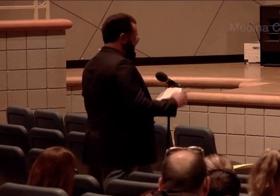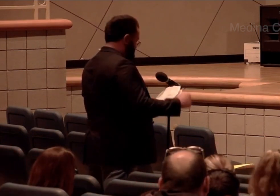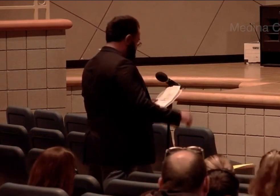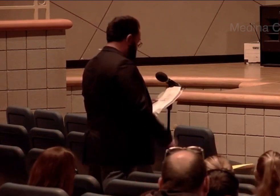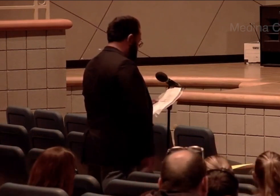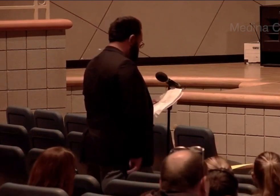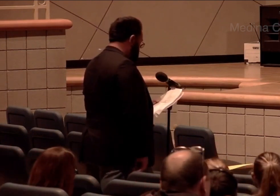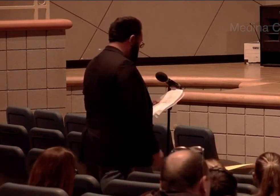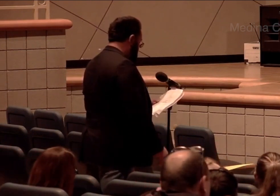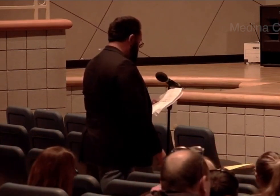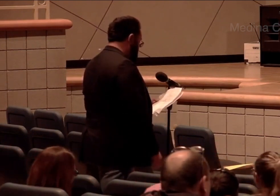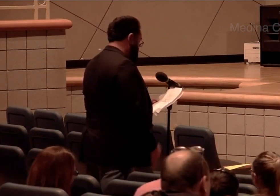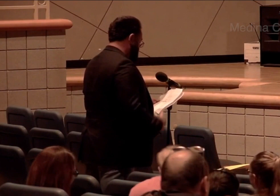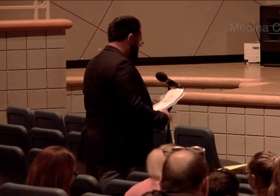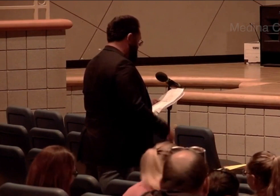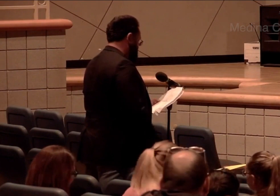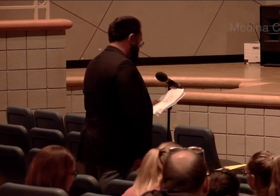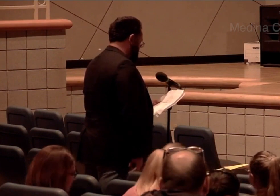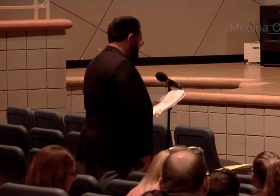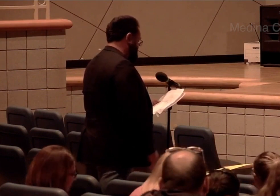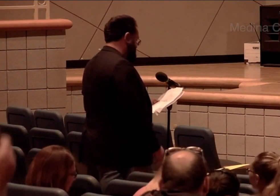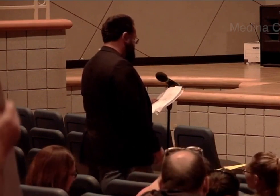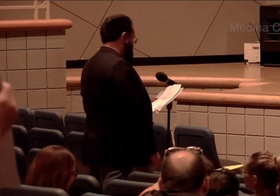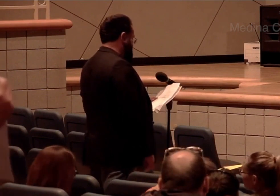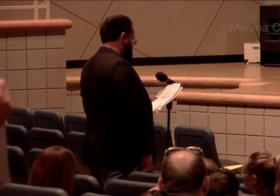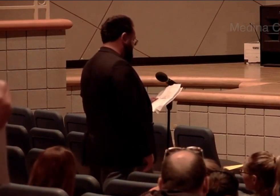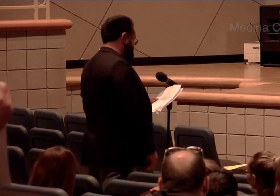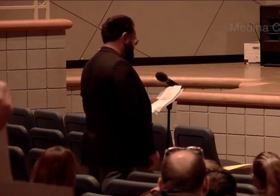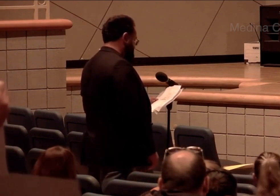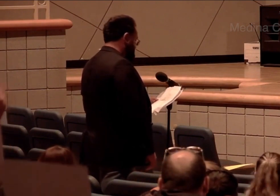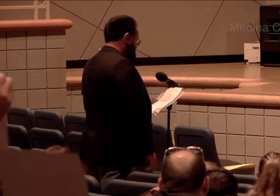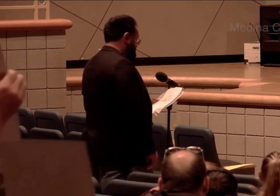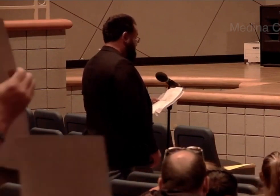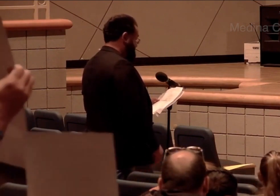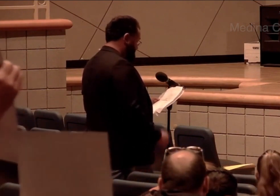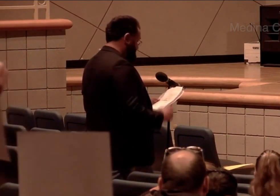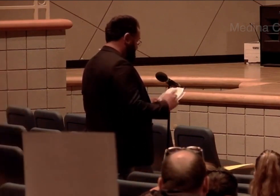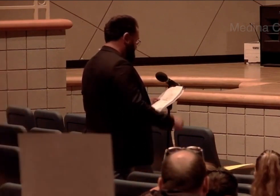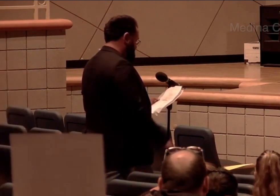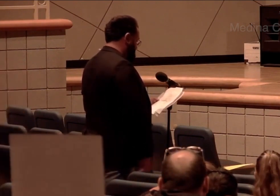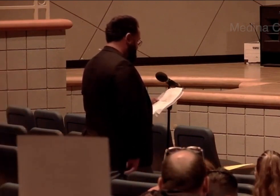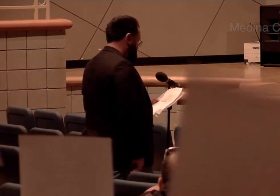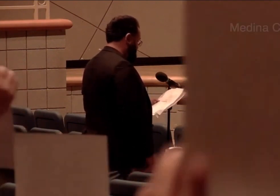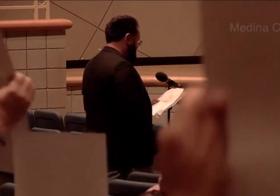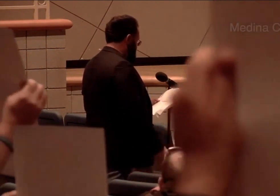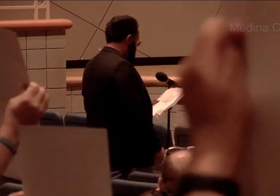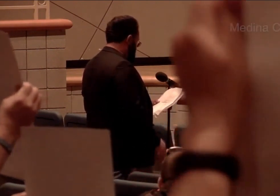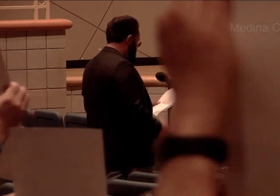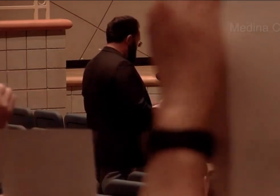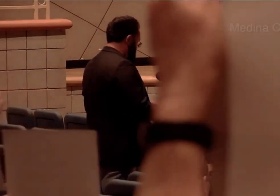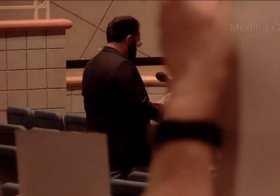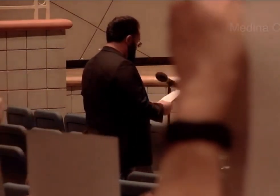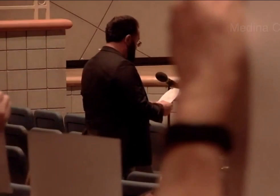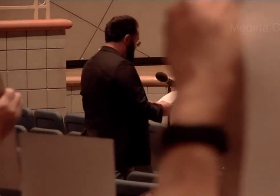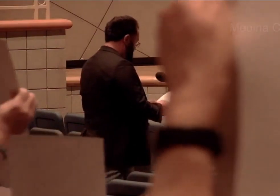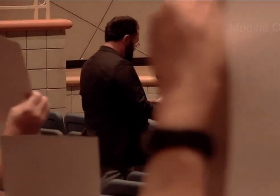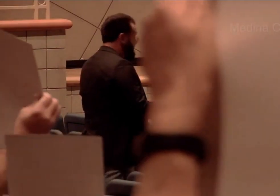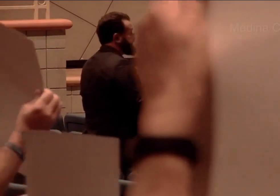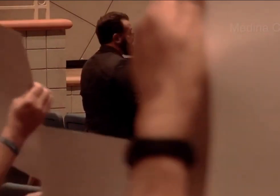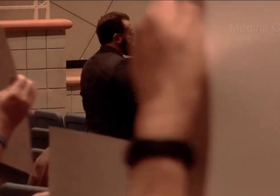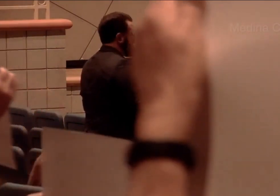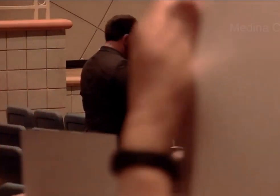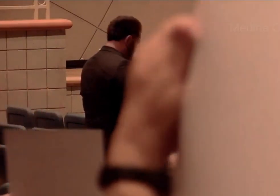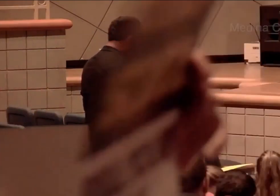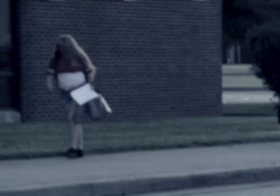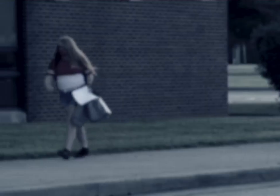that you explain to us as a mask on our child's face? For fear of a virus that causes them or you no harm? It's called